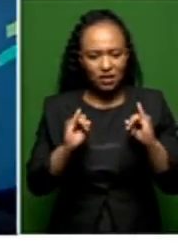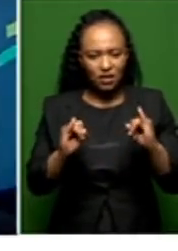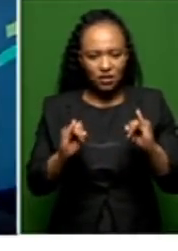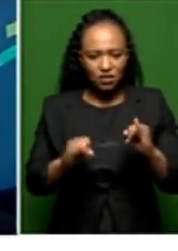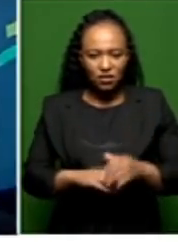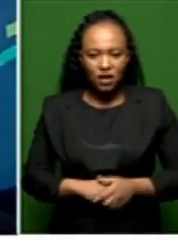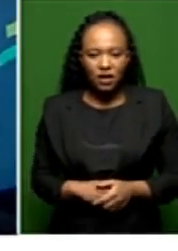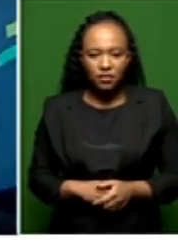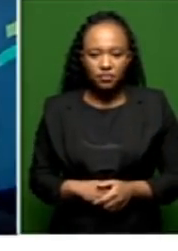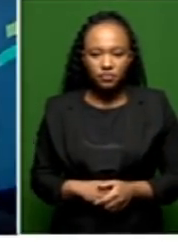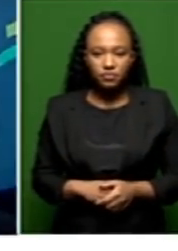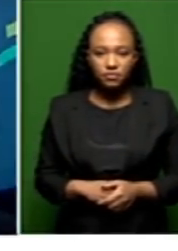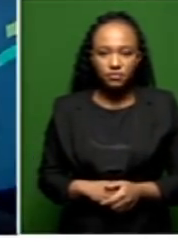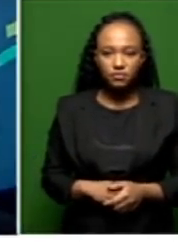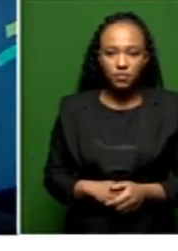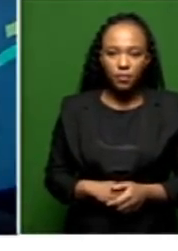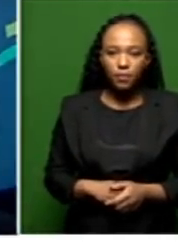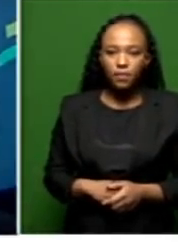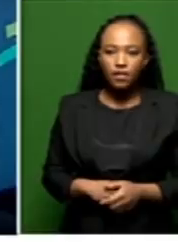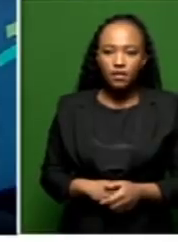Sophie Mkwena, of course, on the